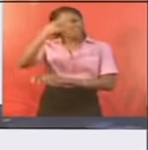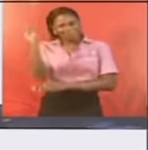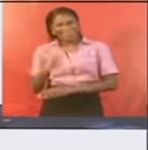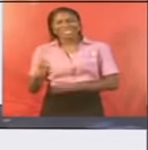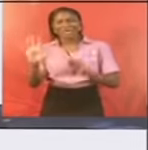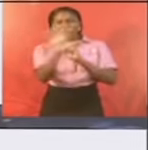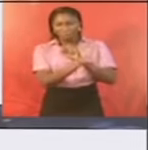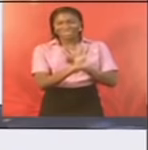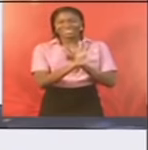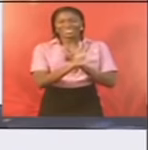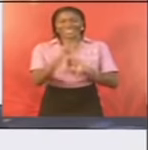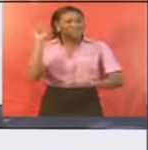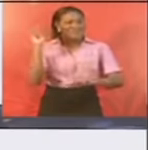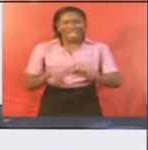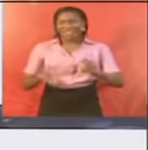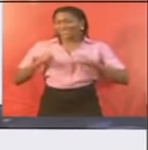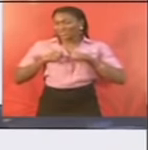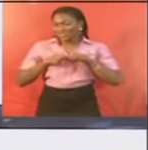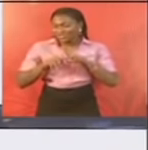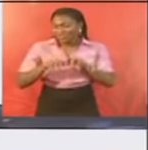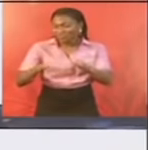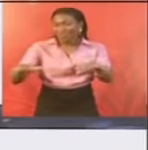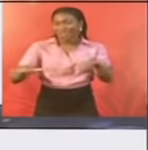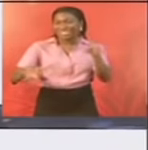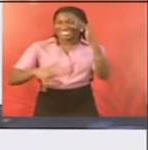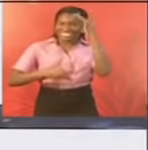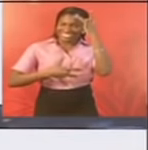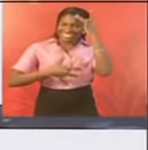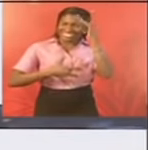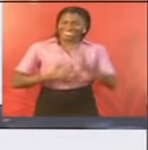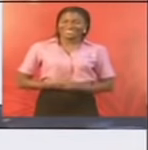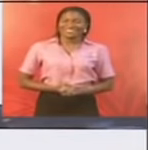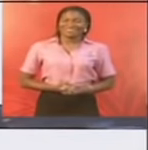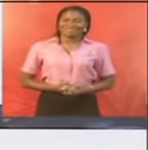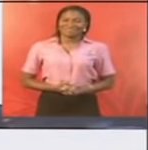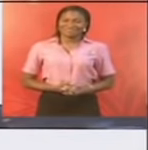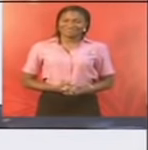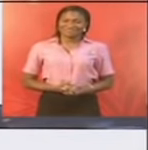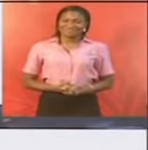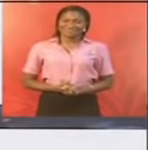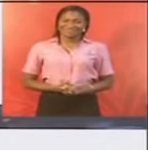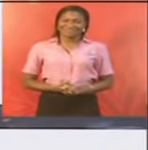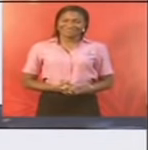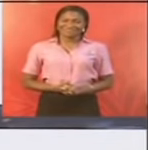therefore unable to spread to anyone else, to contact the disease and spread it to anyone else.